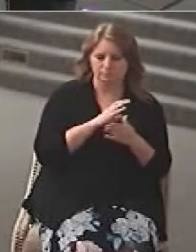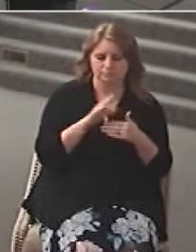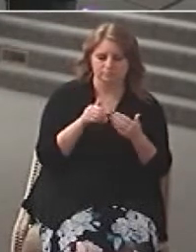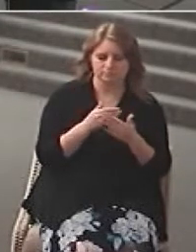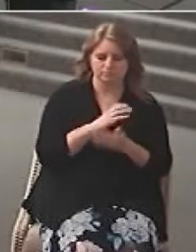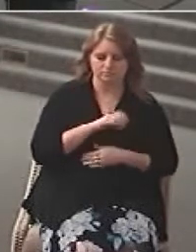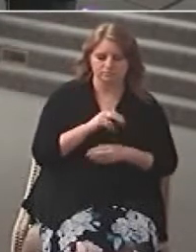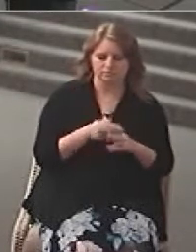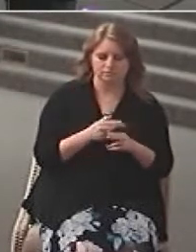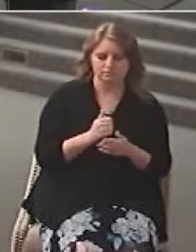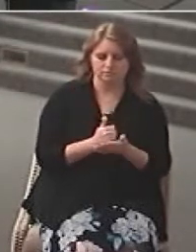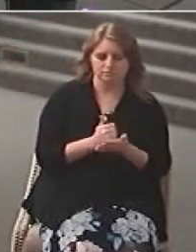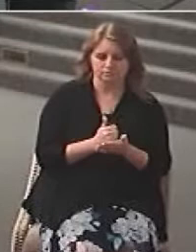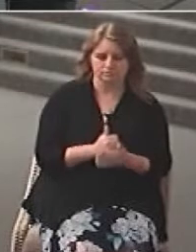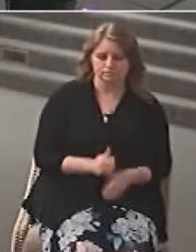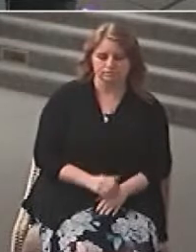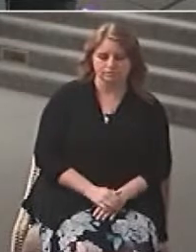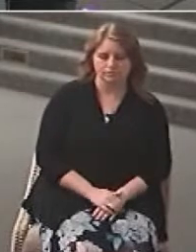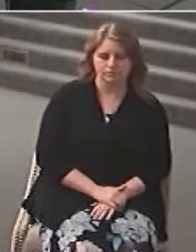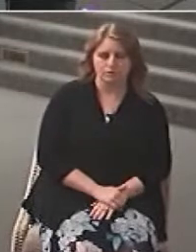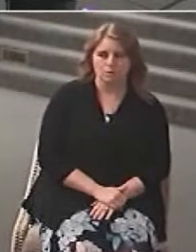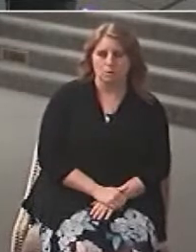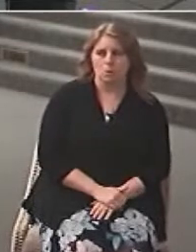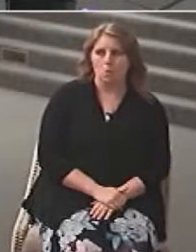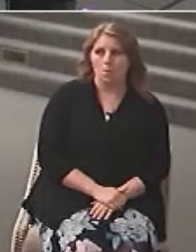Amen. You may be seated.